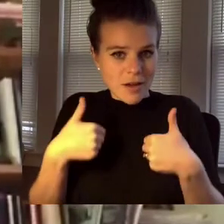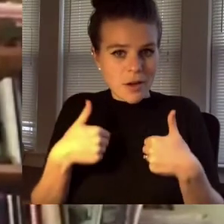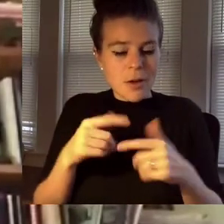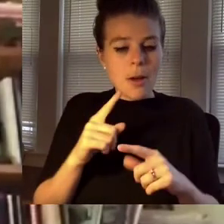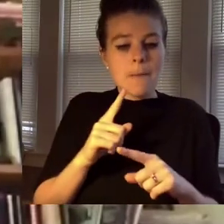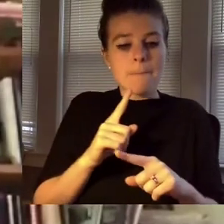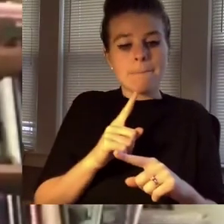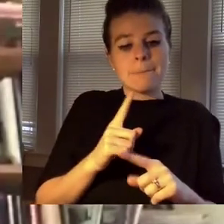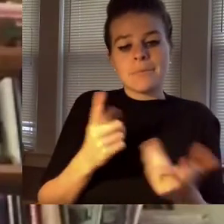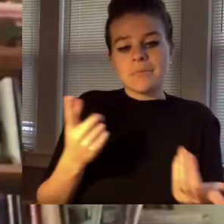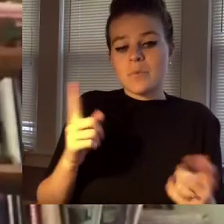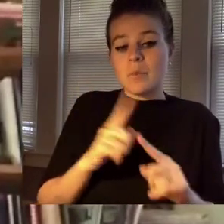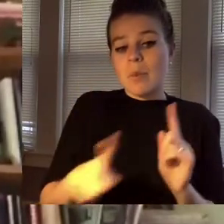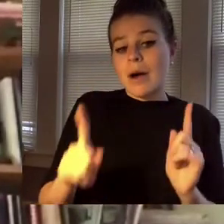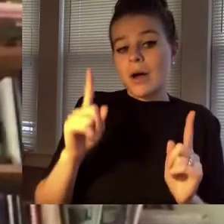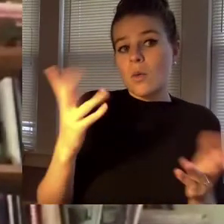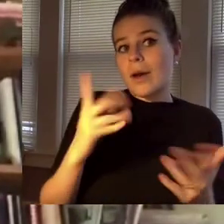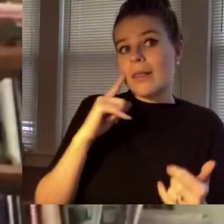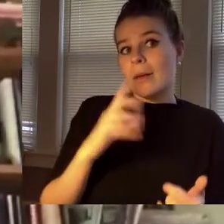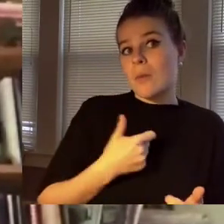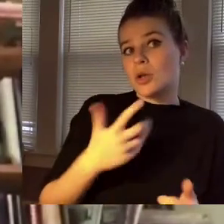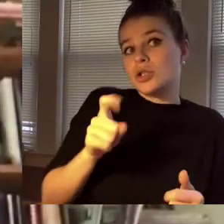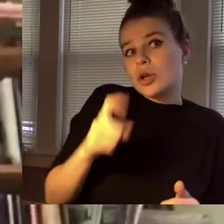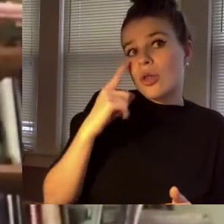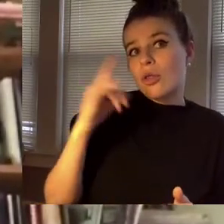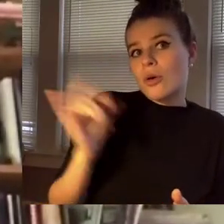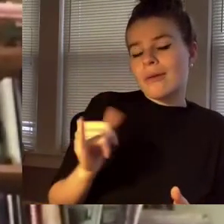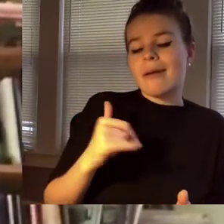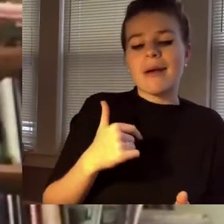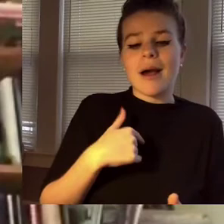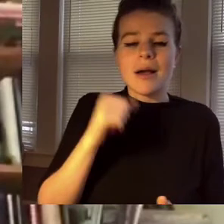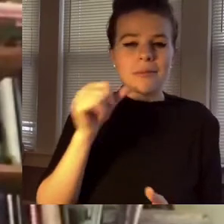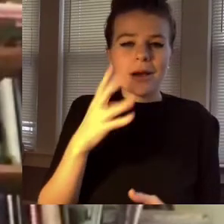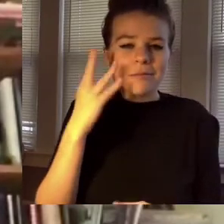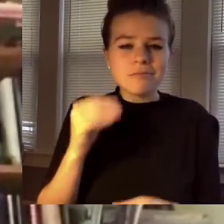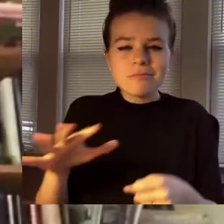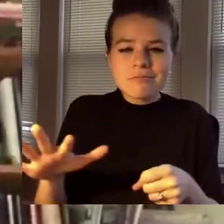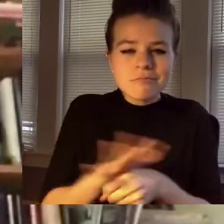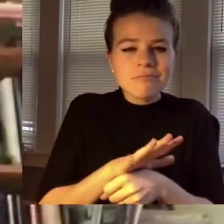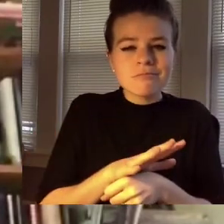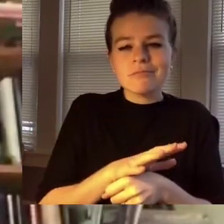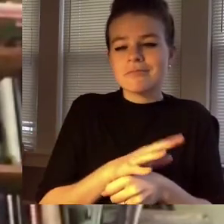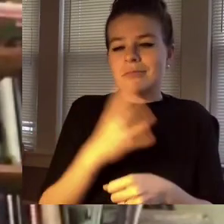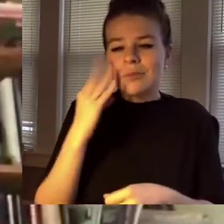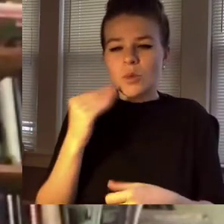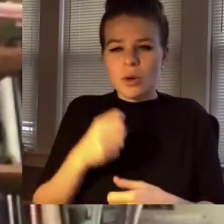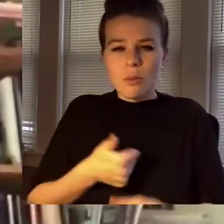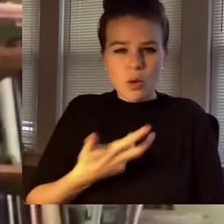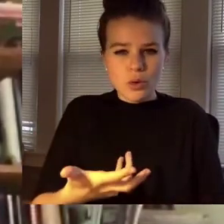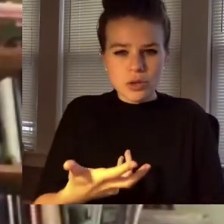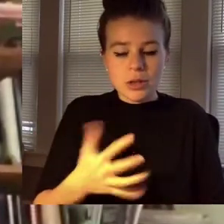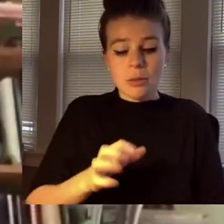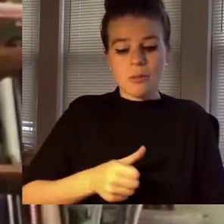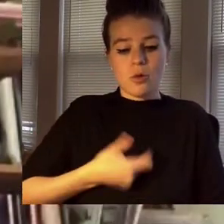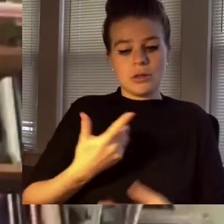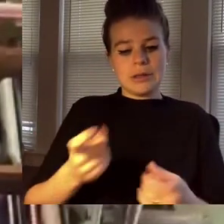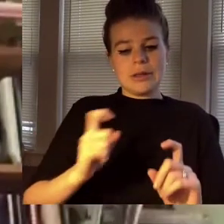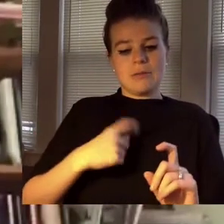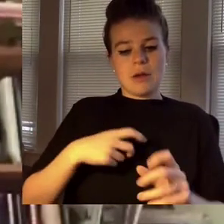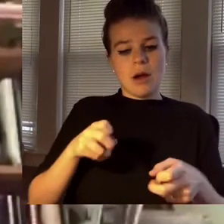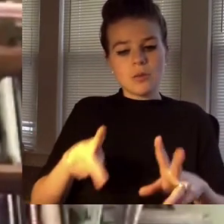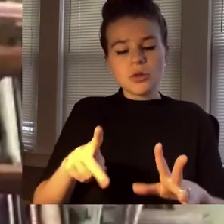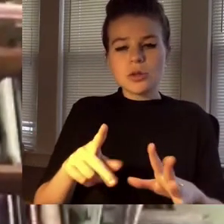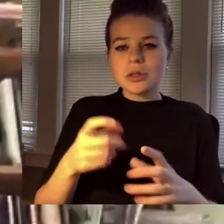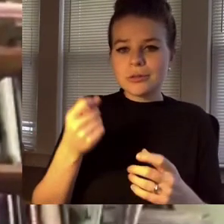I'm depriving myself of what poetry can give me. Poetry can give me the opportunity to understand all of myself, my sexuality,